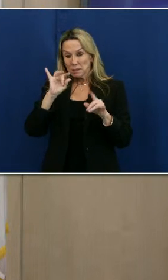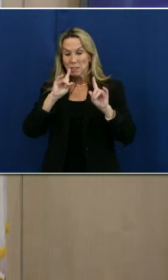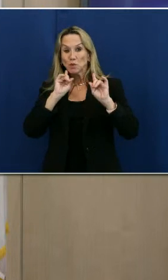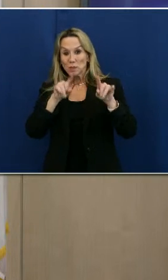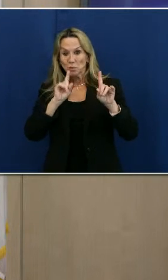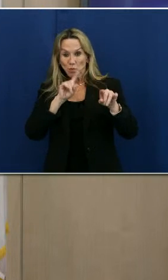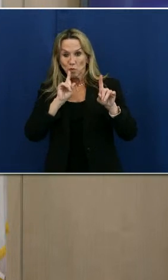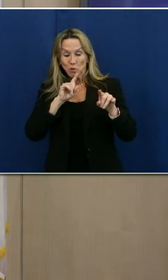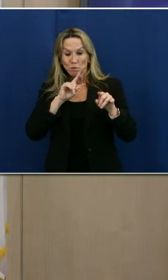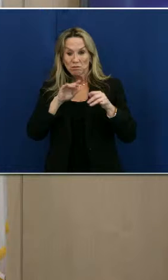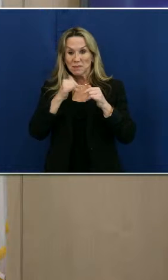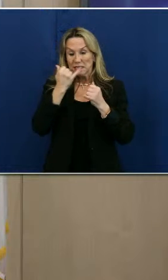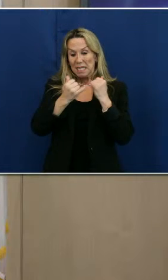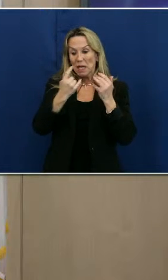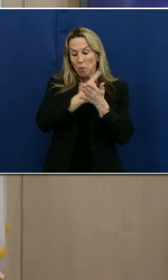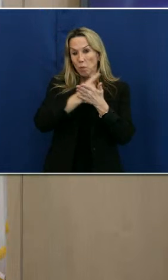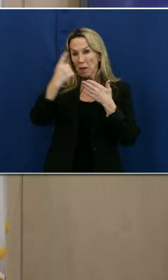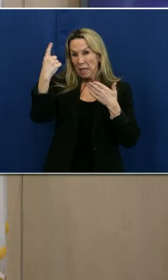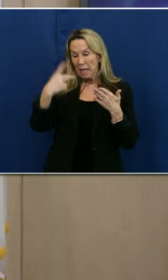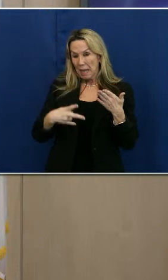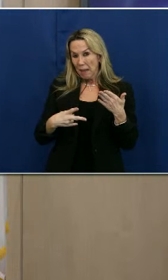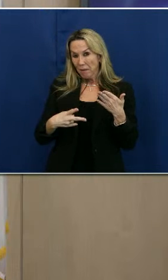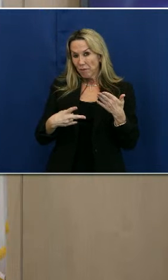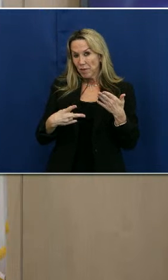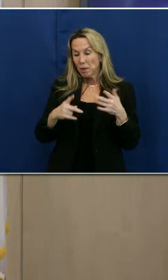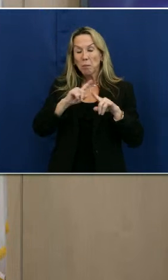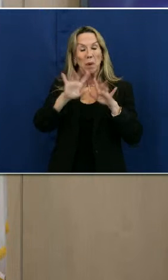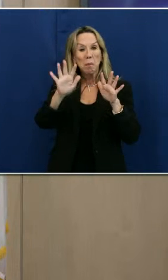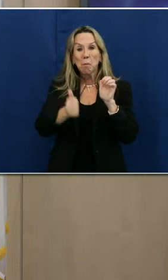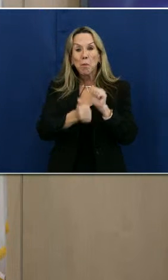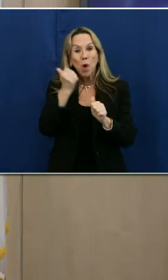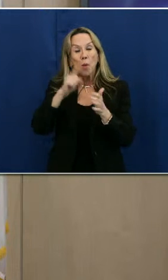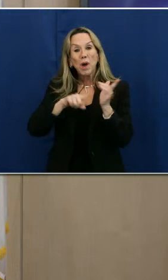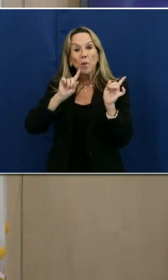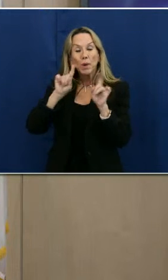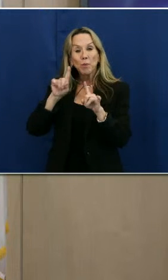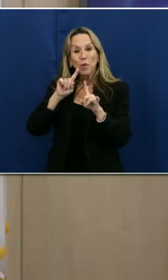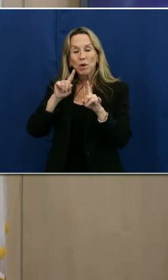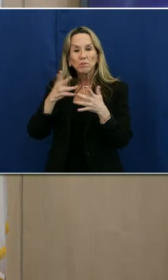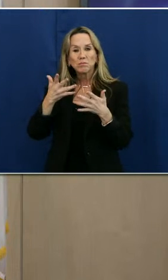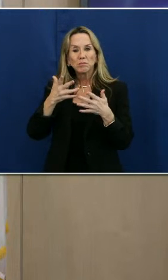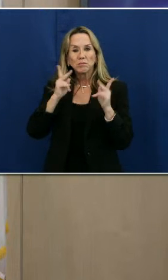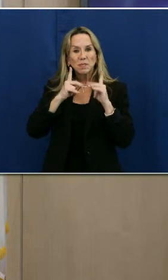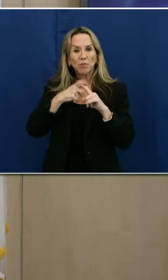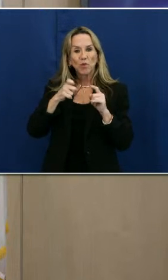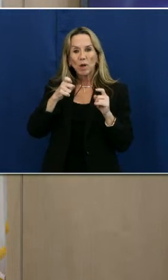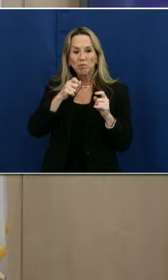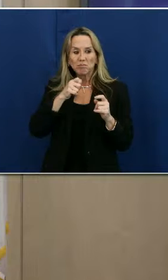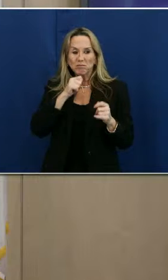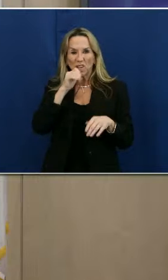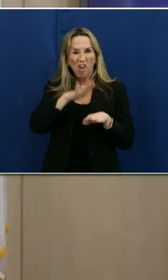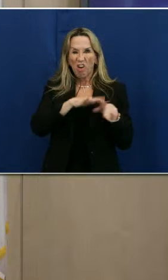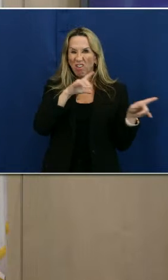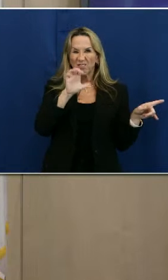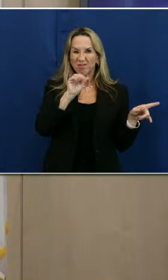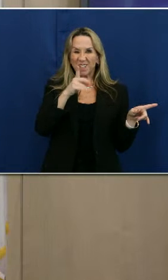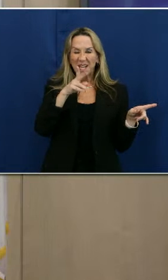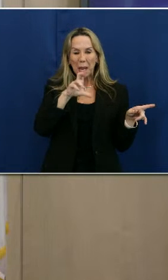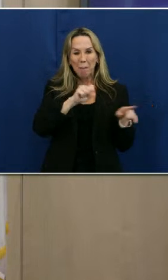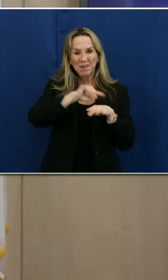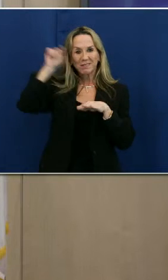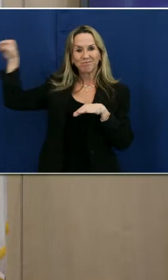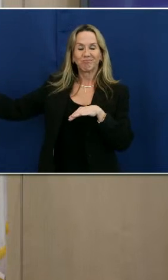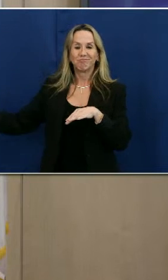week and a half, but most of those cases are in fact off campus. We are aware